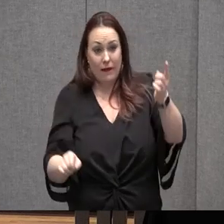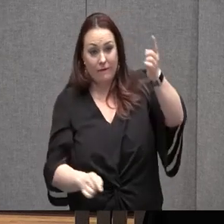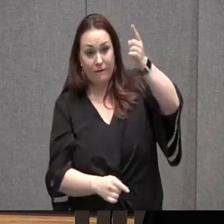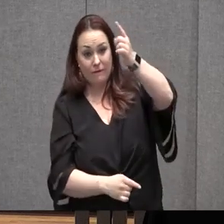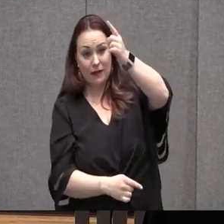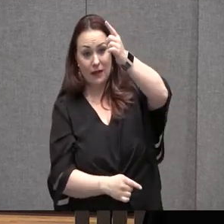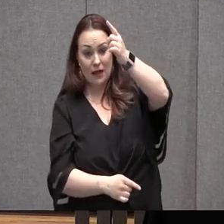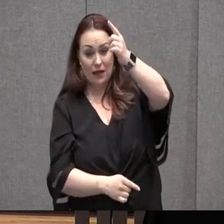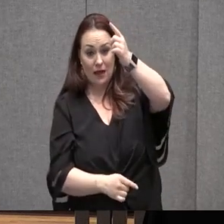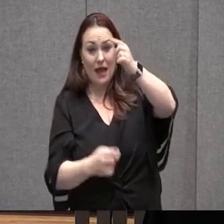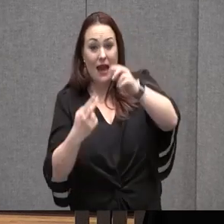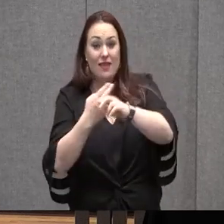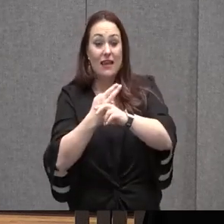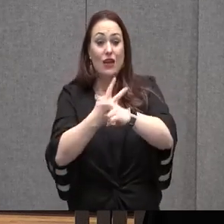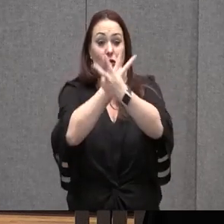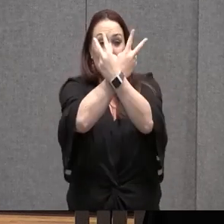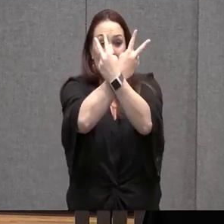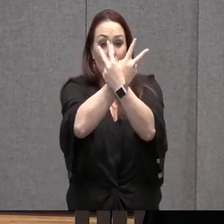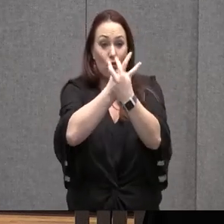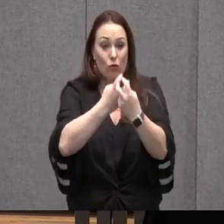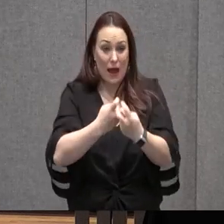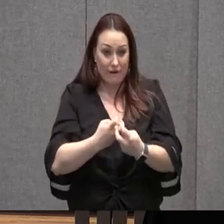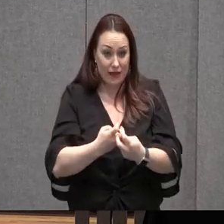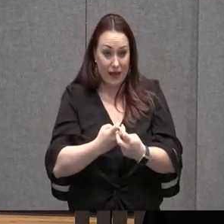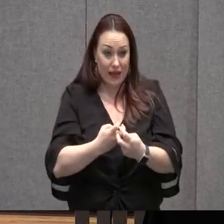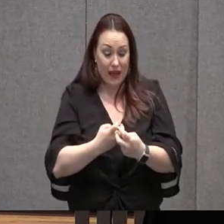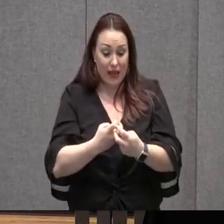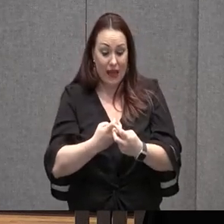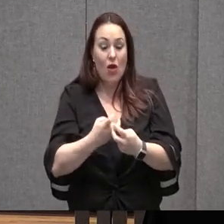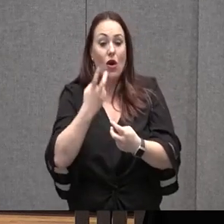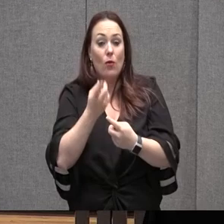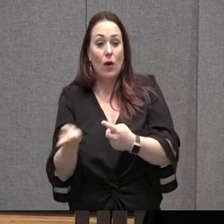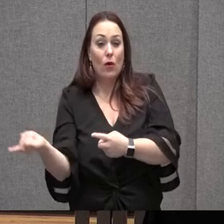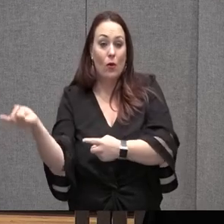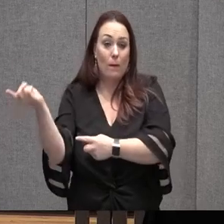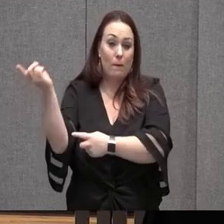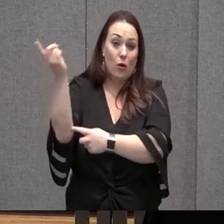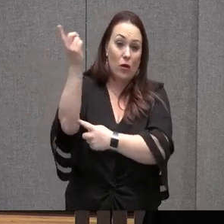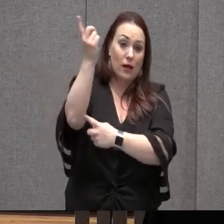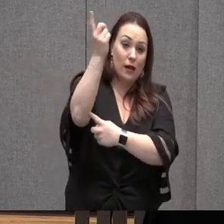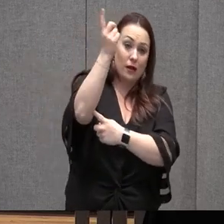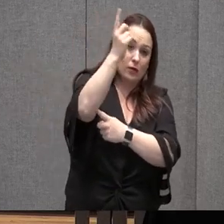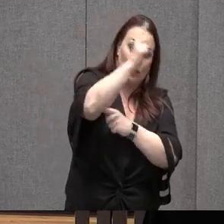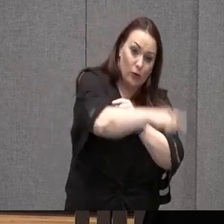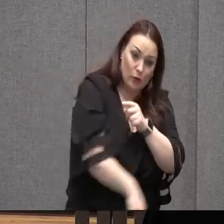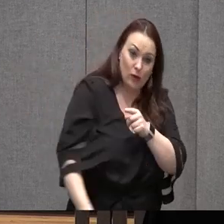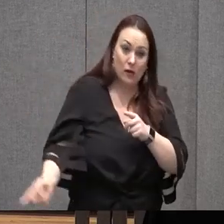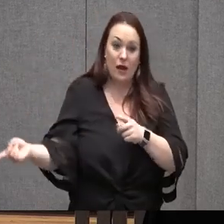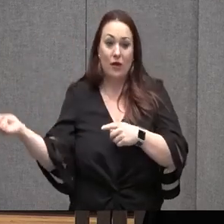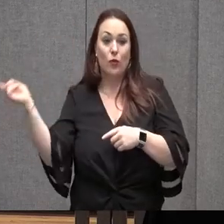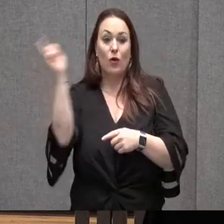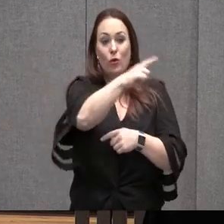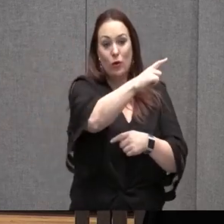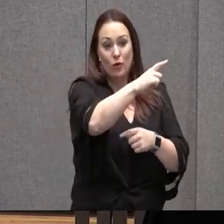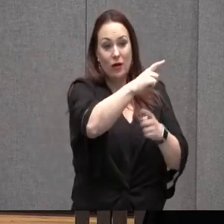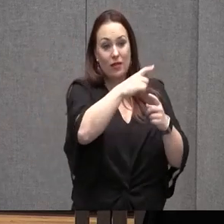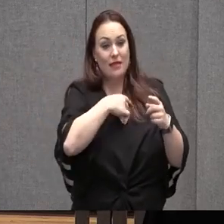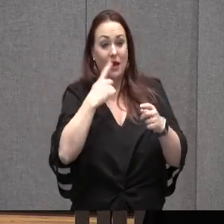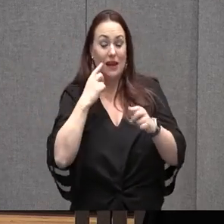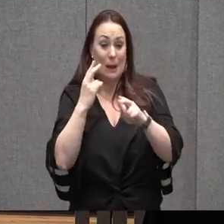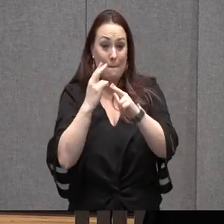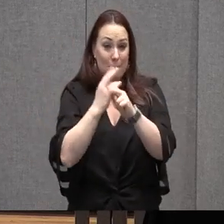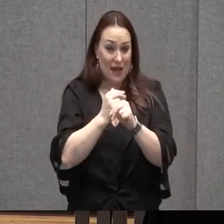gravity, it pulls the weight down and then launches the bunny. Okay. So this...